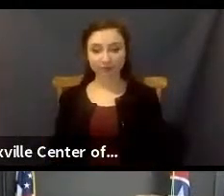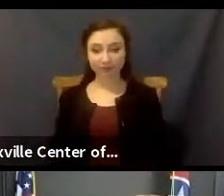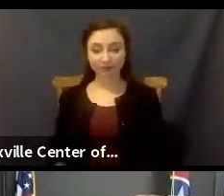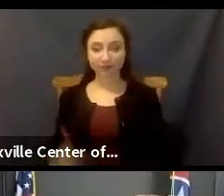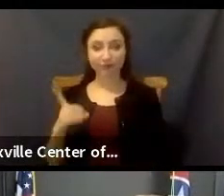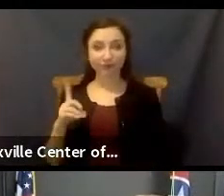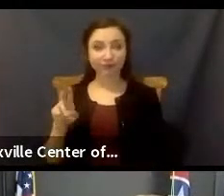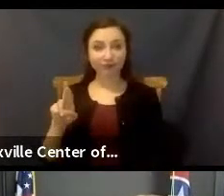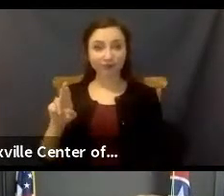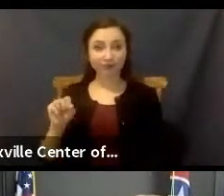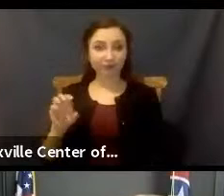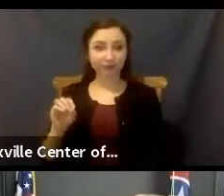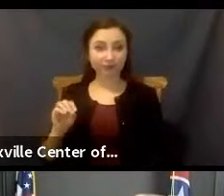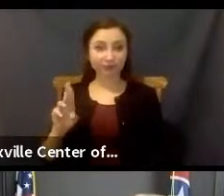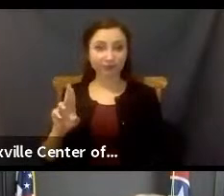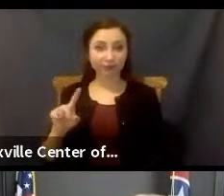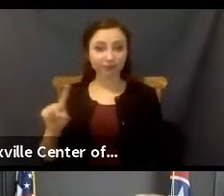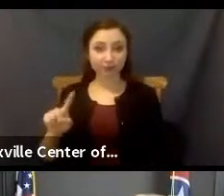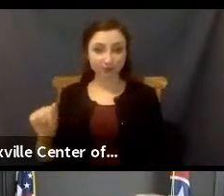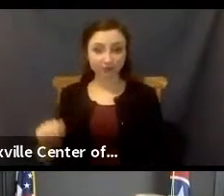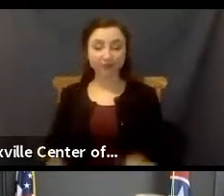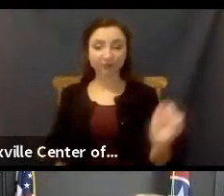Dr. Sousa, Yes.